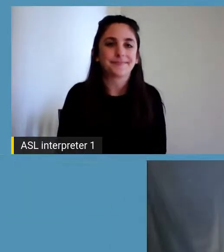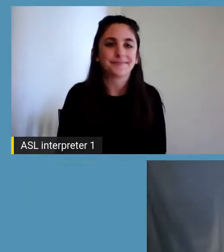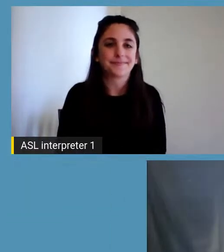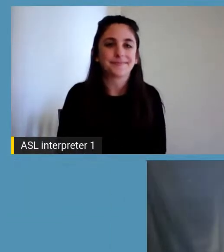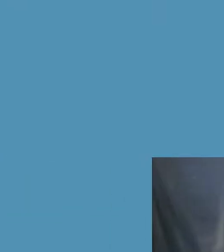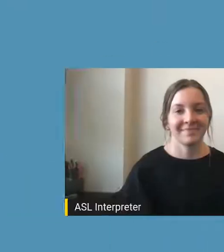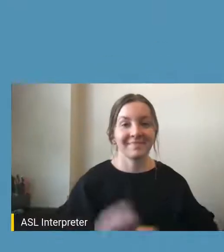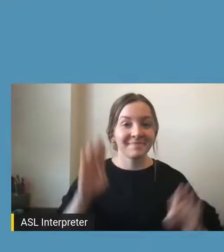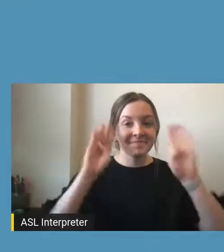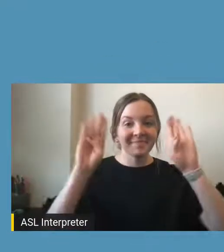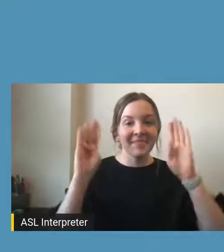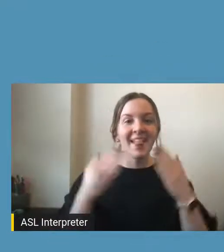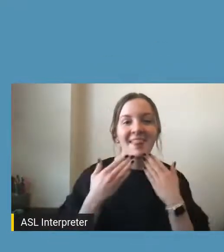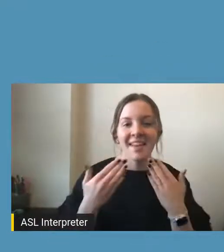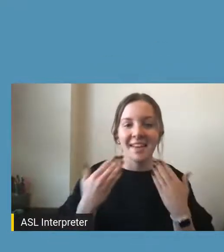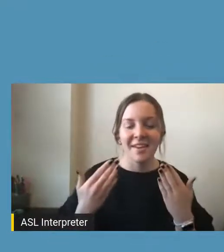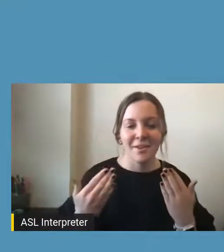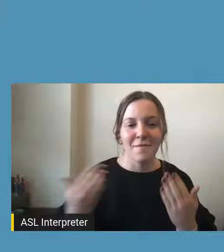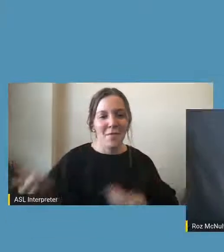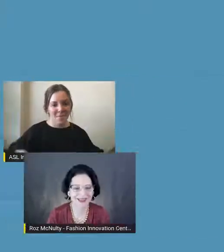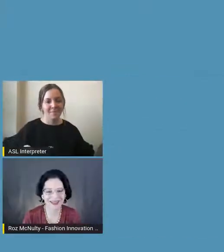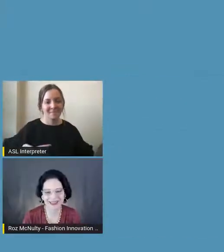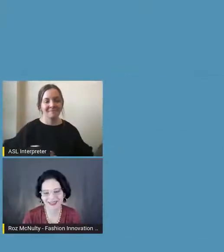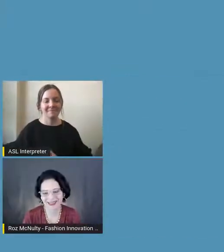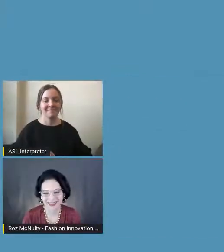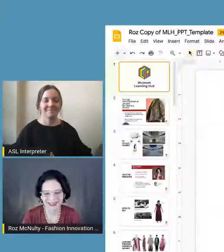Hi, thank you for such a lovely intro.